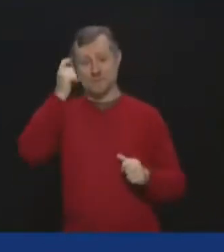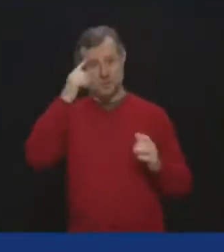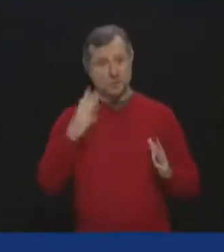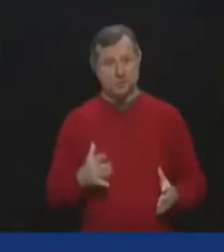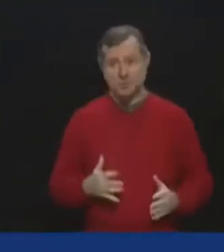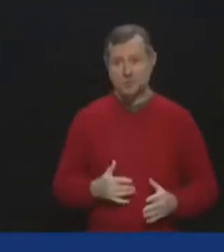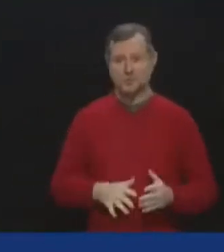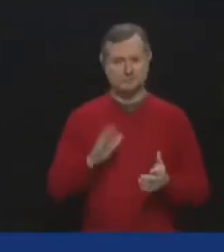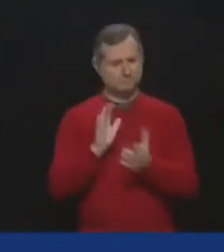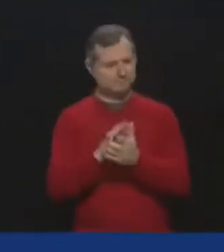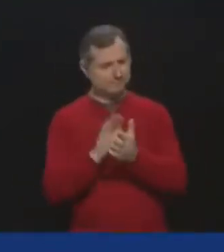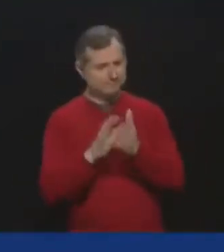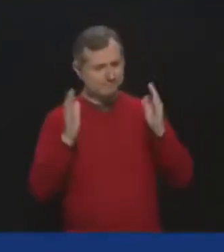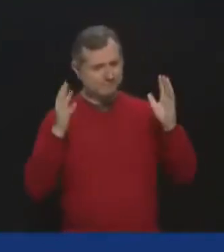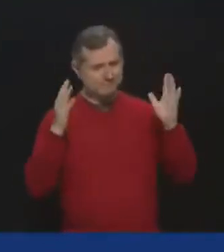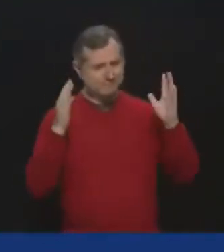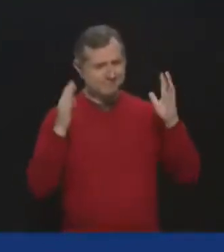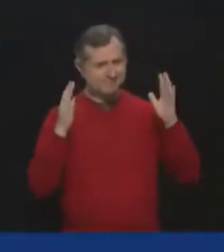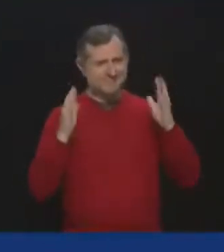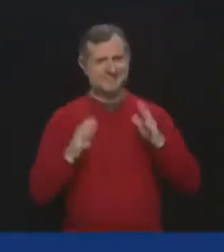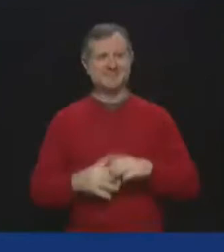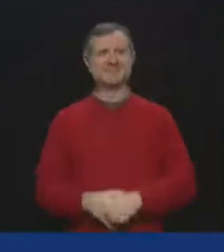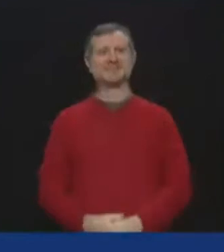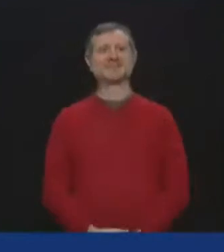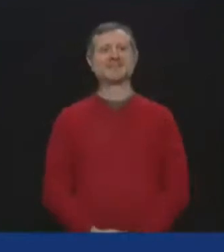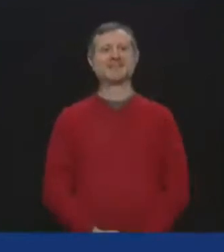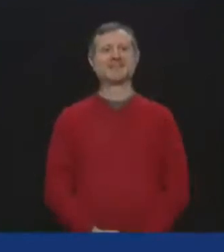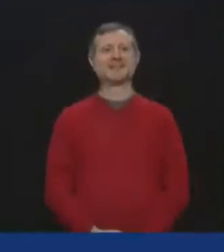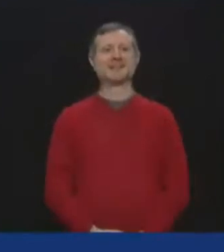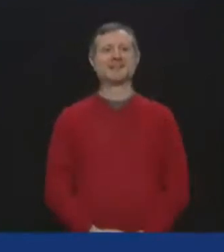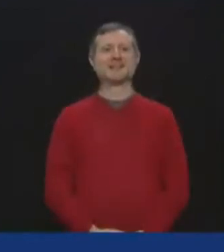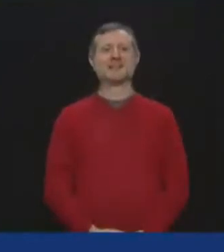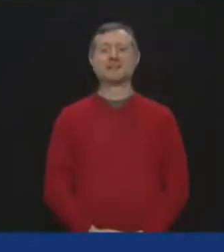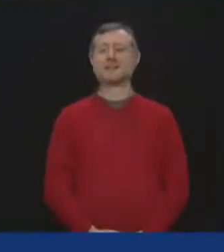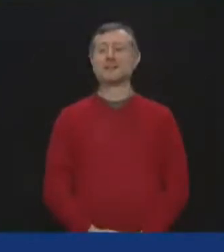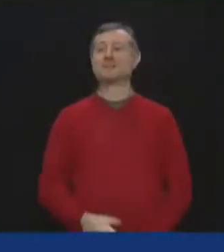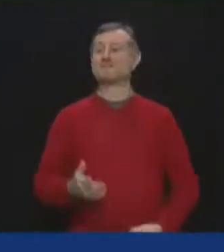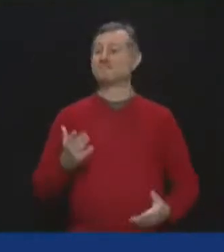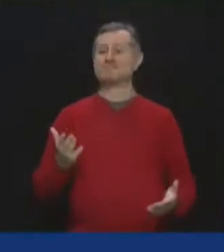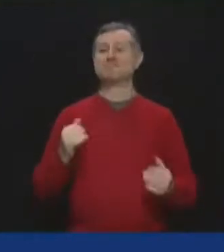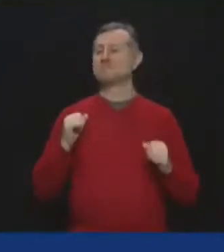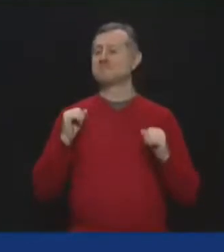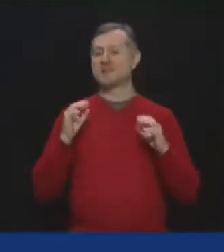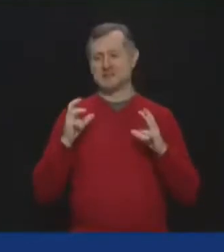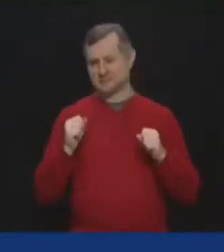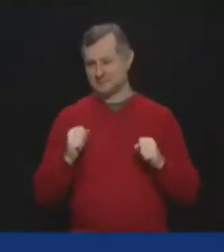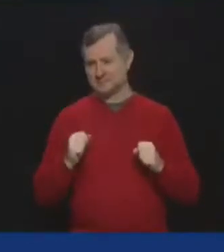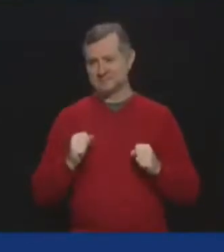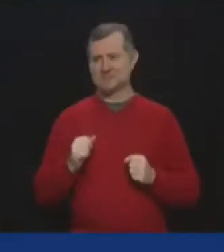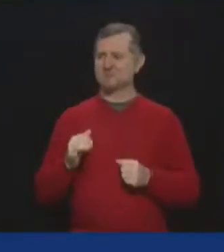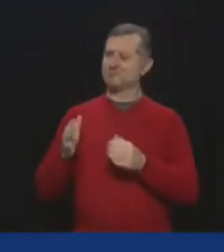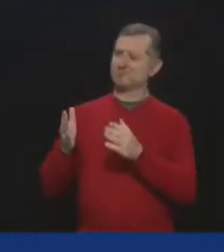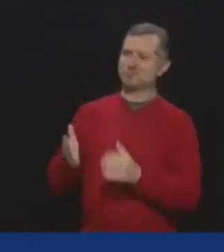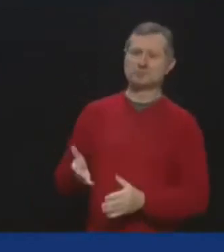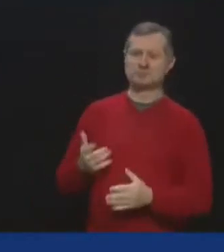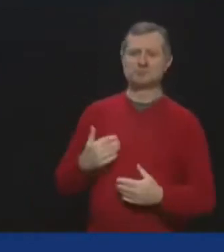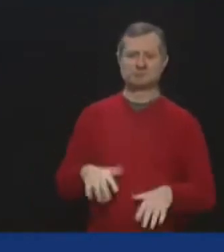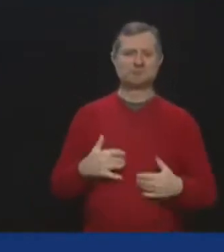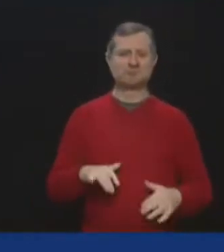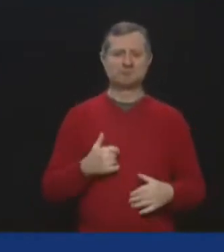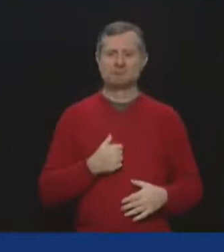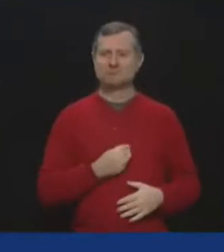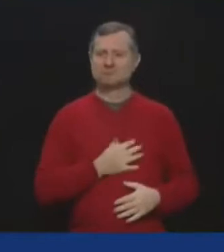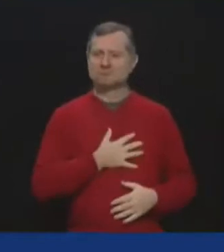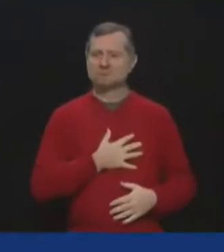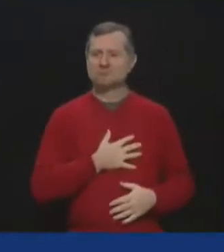give Governor Hochul, an amazing, amazing champion who I have had the privilege of working